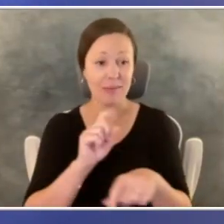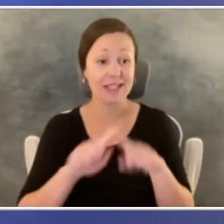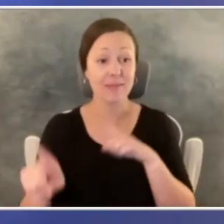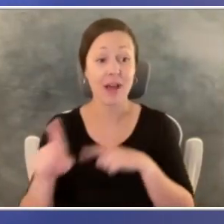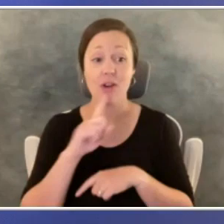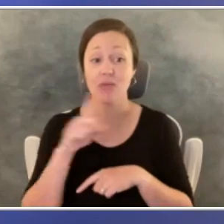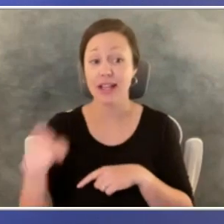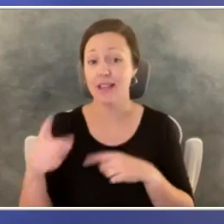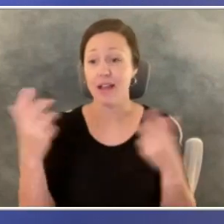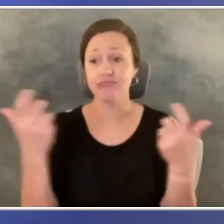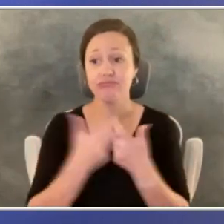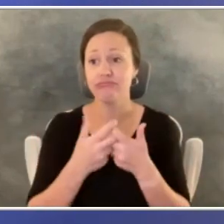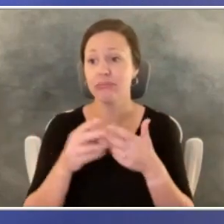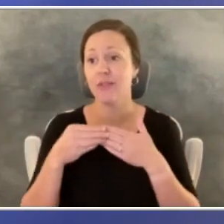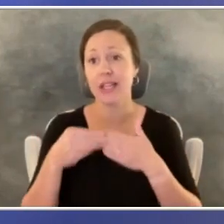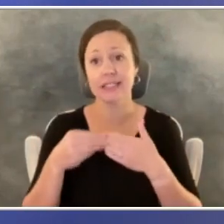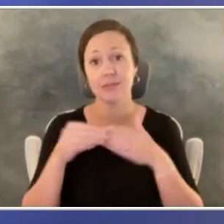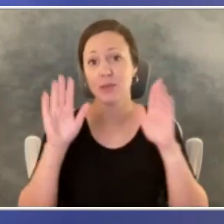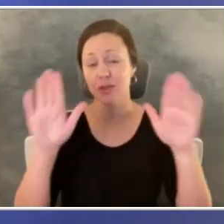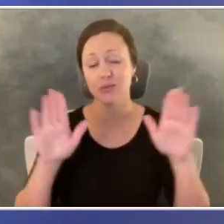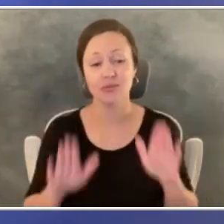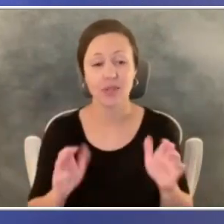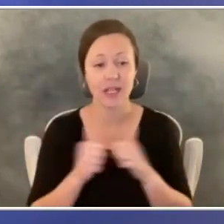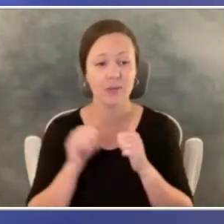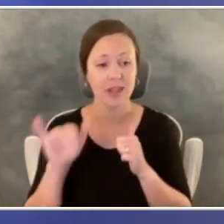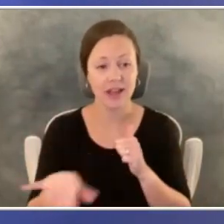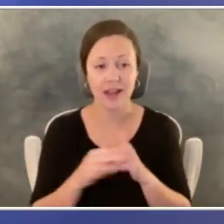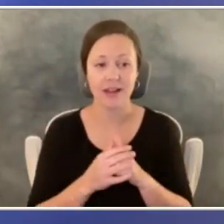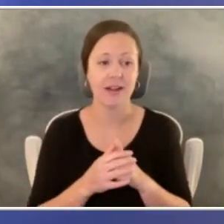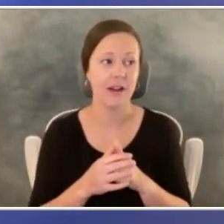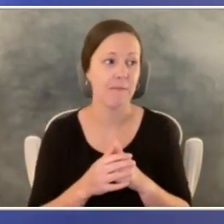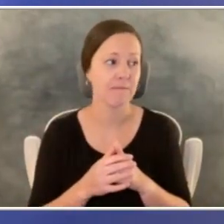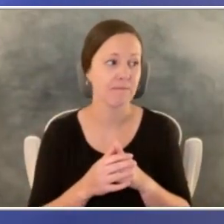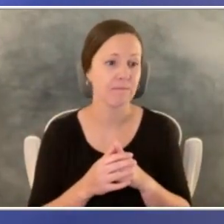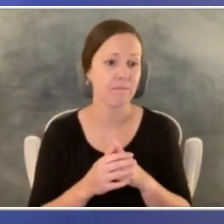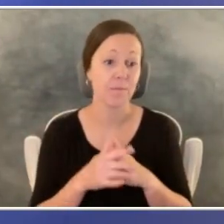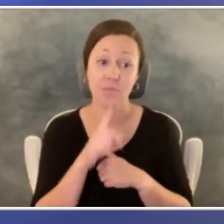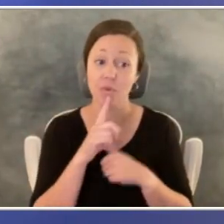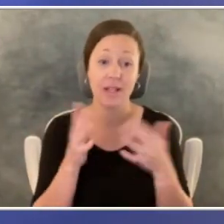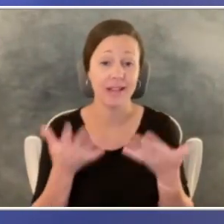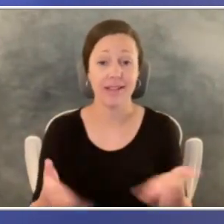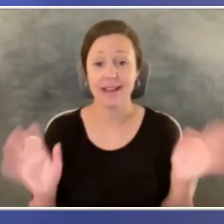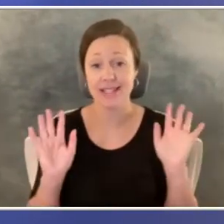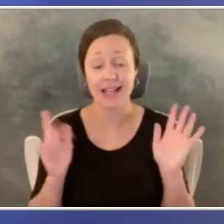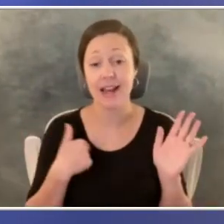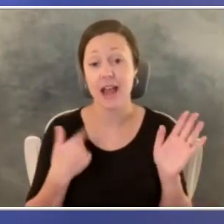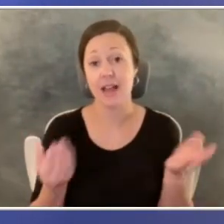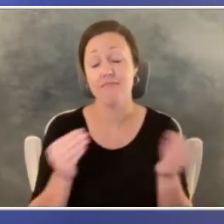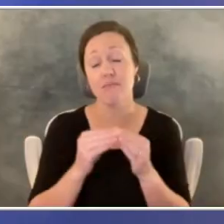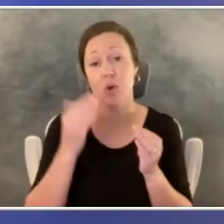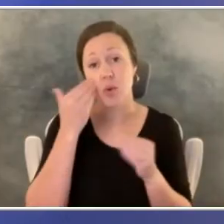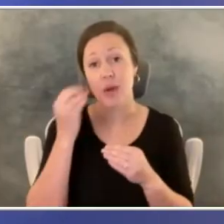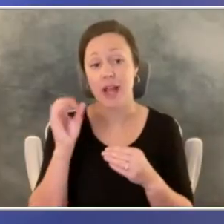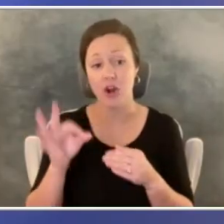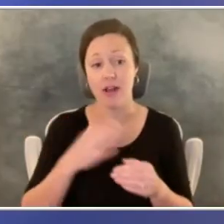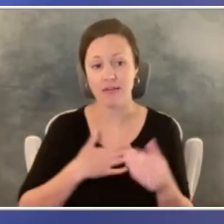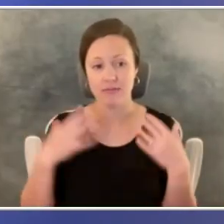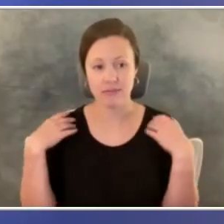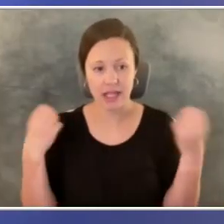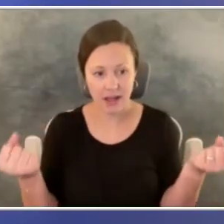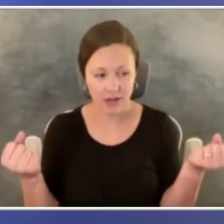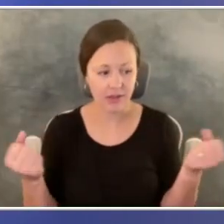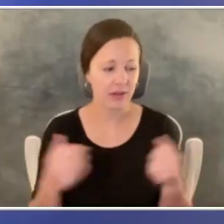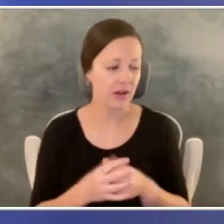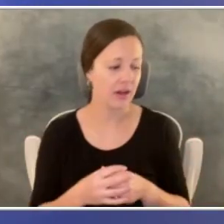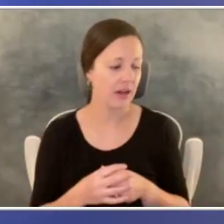excellent, but that's basically it. I'm more aware of my health, and